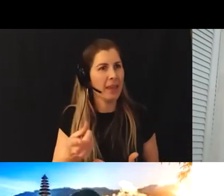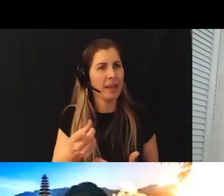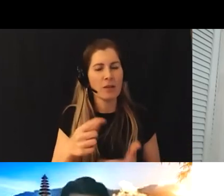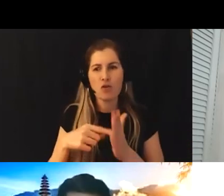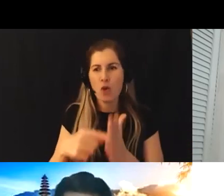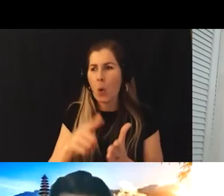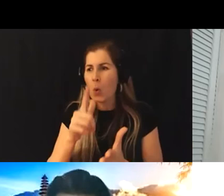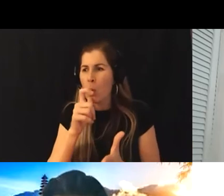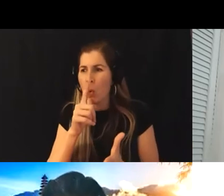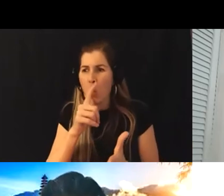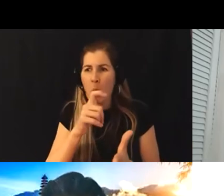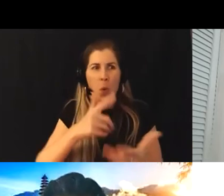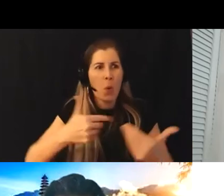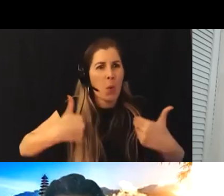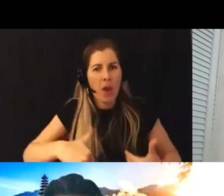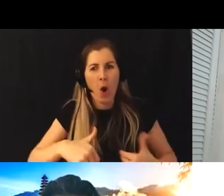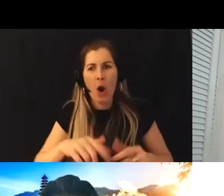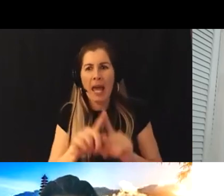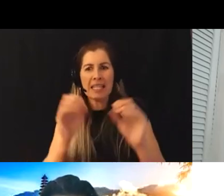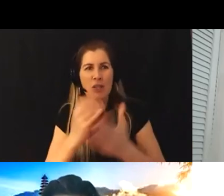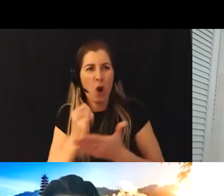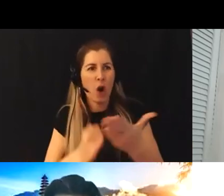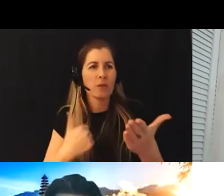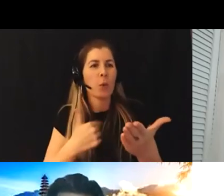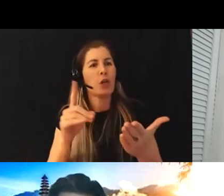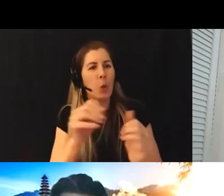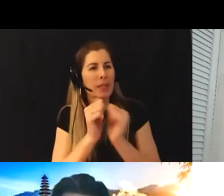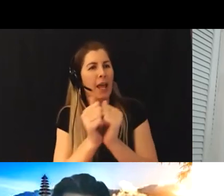are as teaching artists, right? And we're all doing it together.